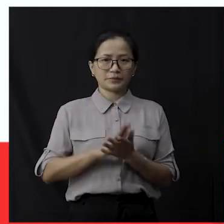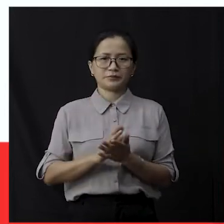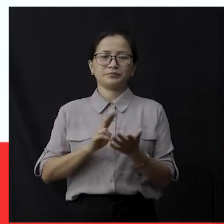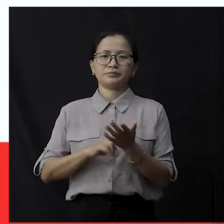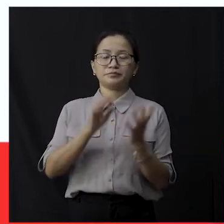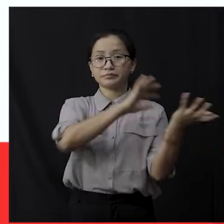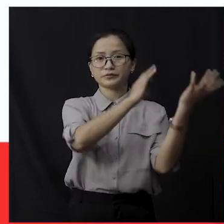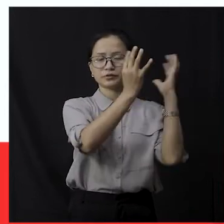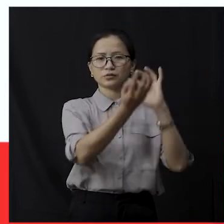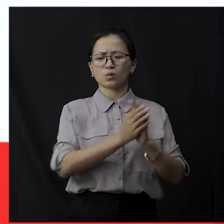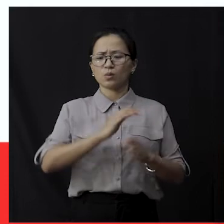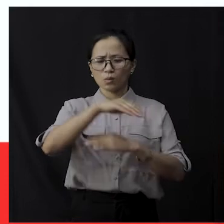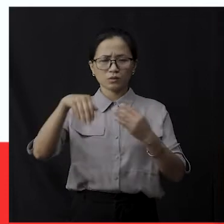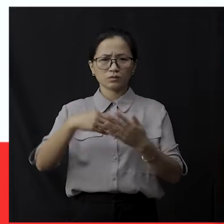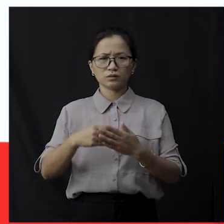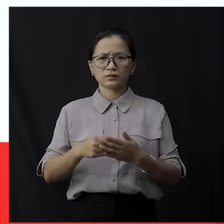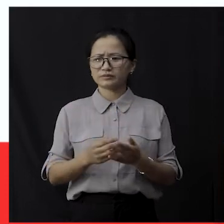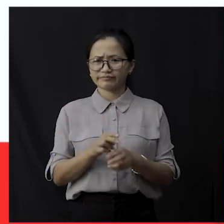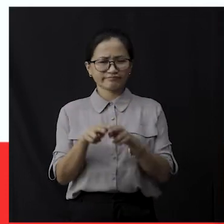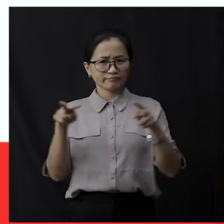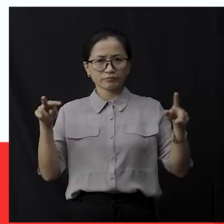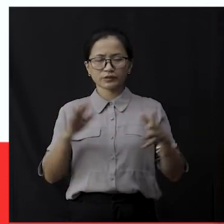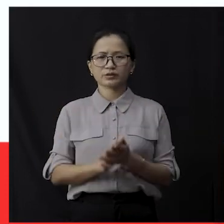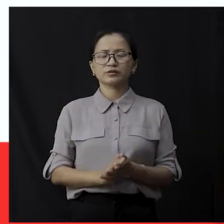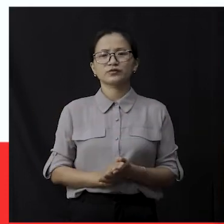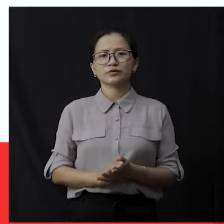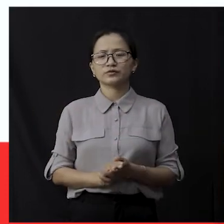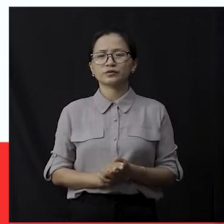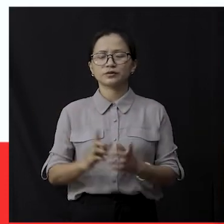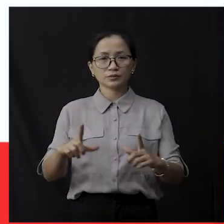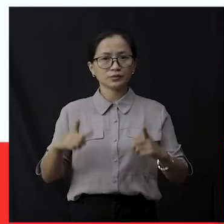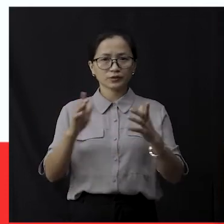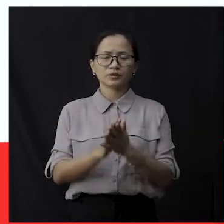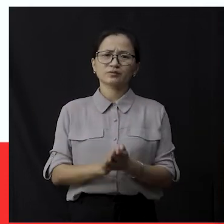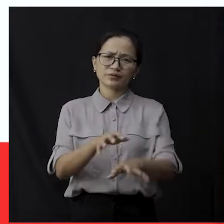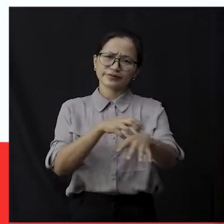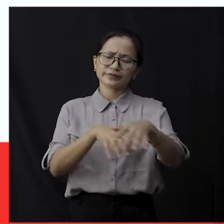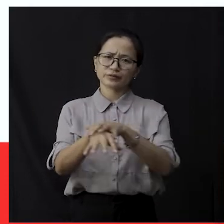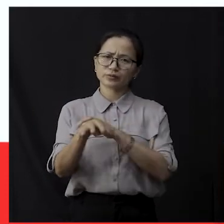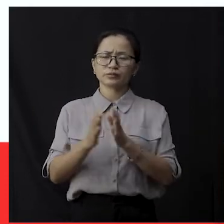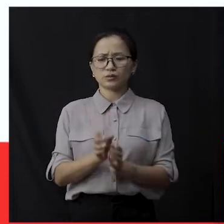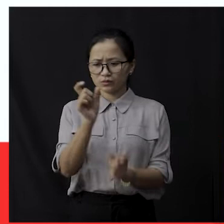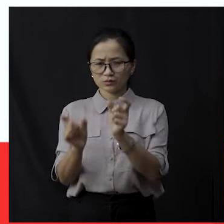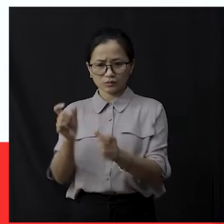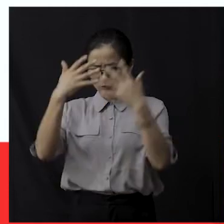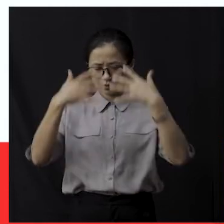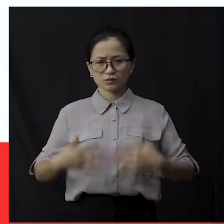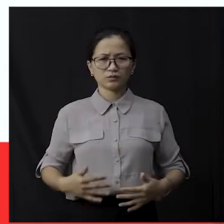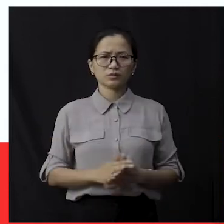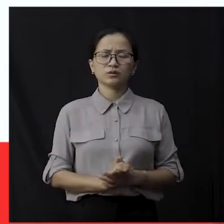where all kind of life form, be it animals, be it humans of different type, and be